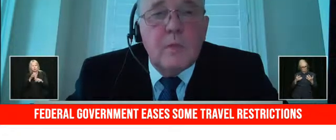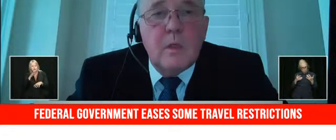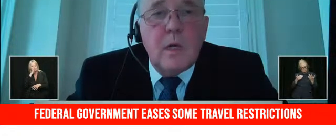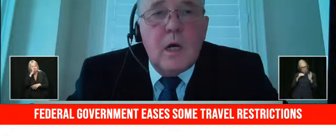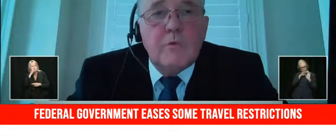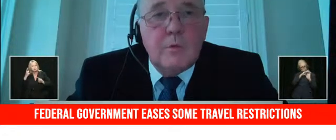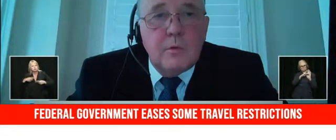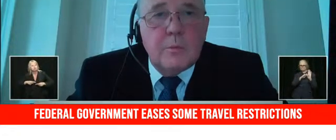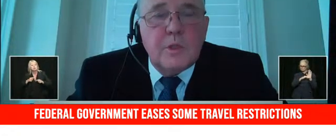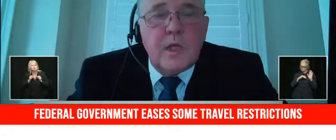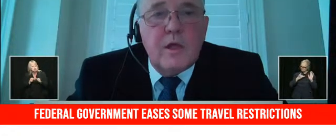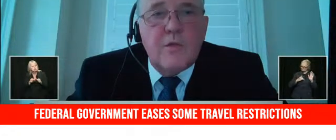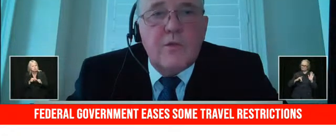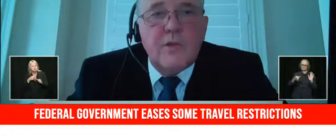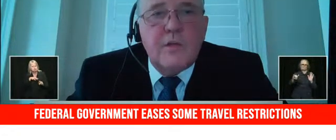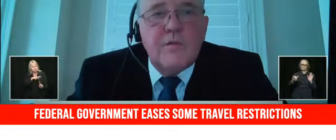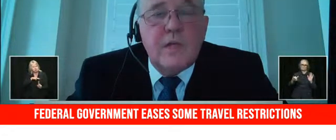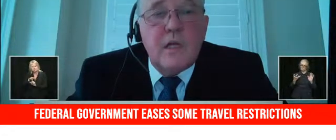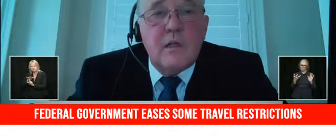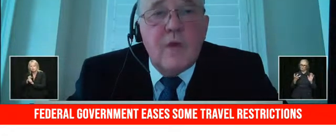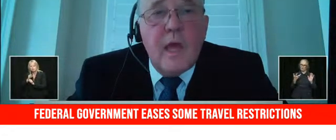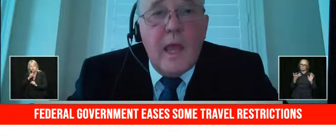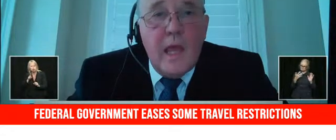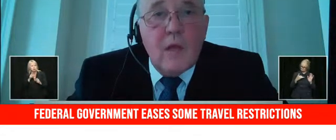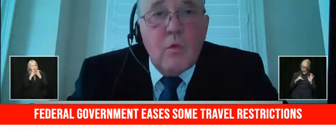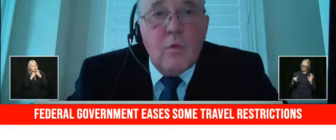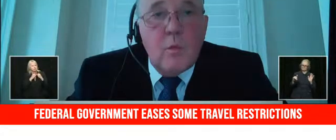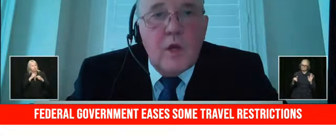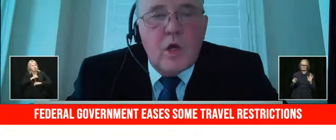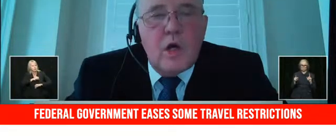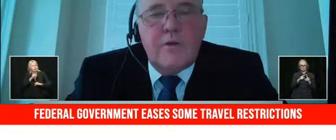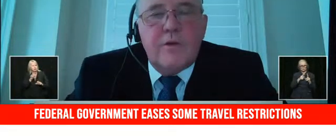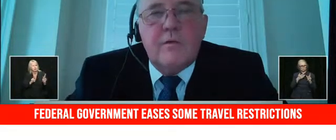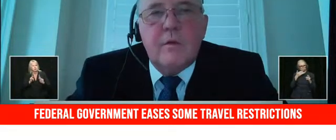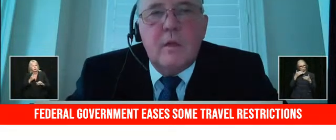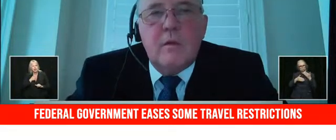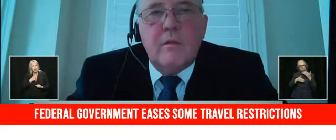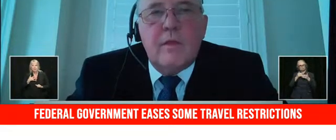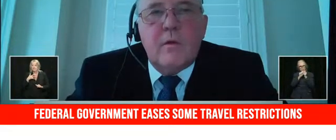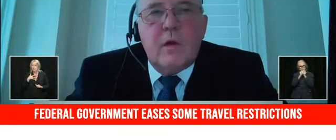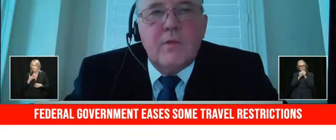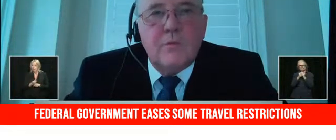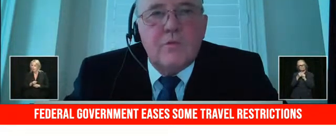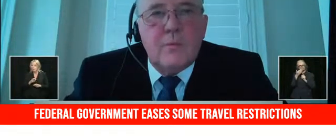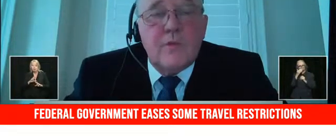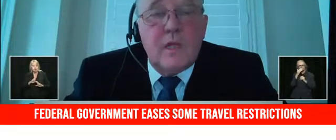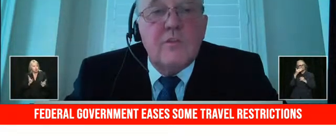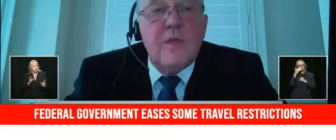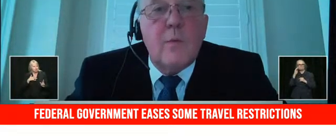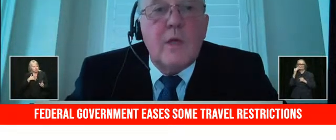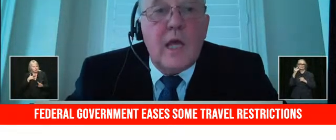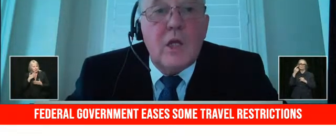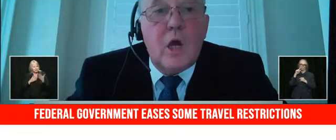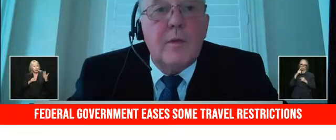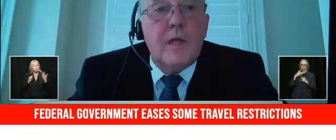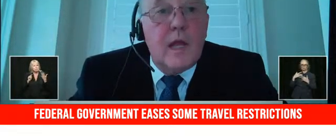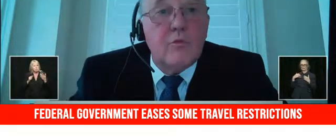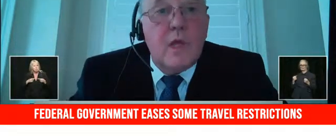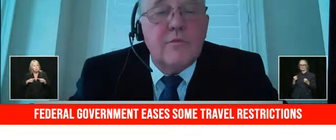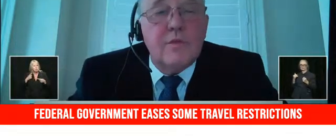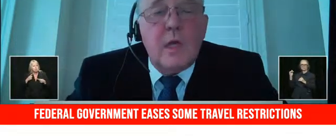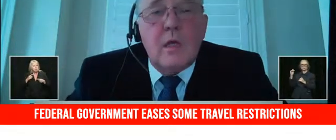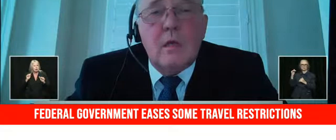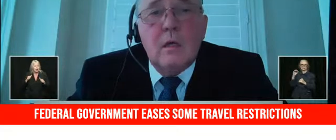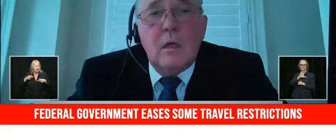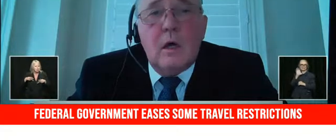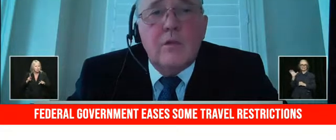upon them to protect the health and safety of Canadians. And when we are confident that there are some circumstances that we can accommodate, as